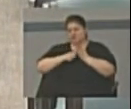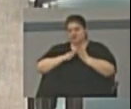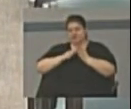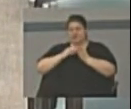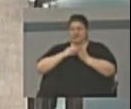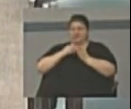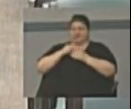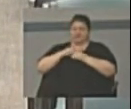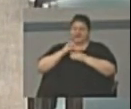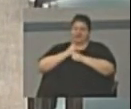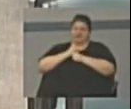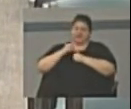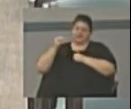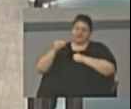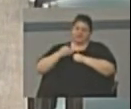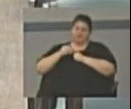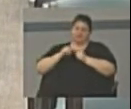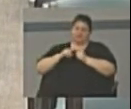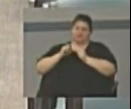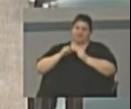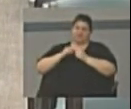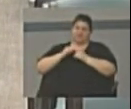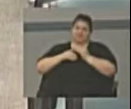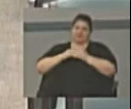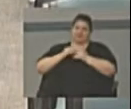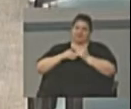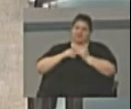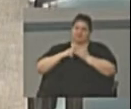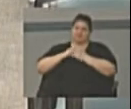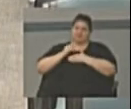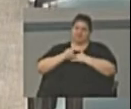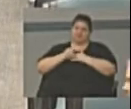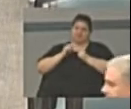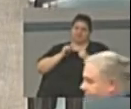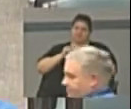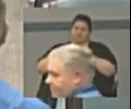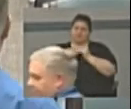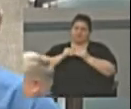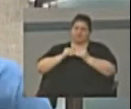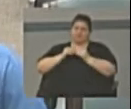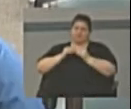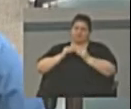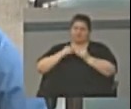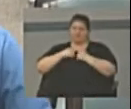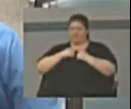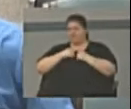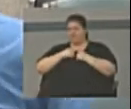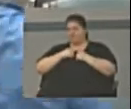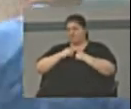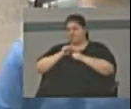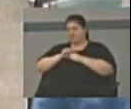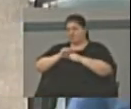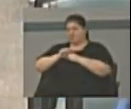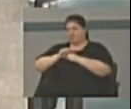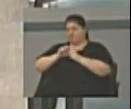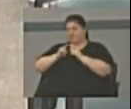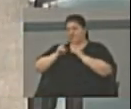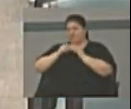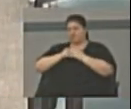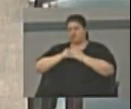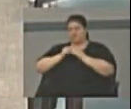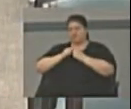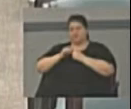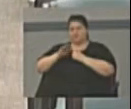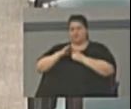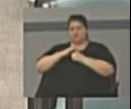introduction, hopefully, so that we can get this project moving forward. We have been working very closely with your